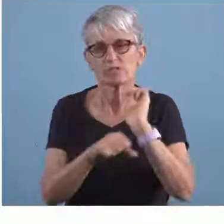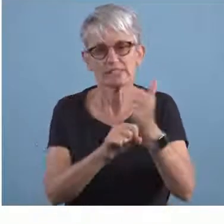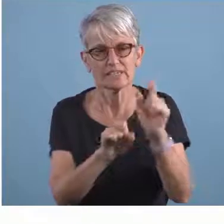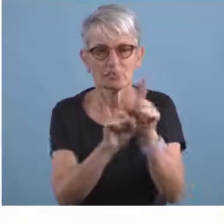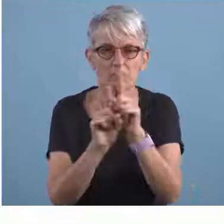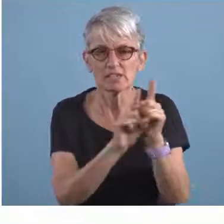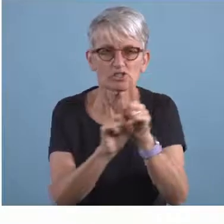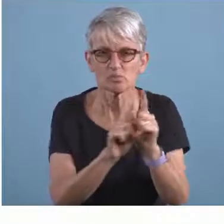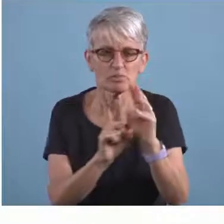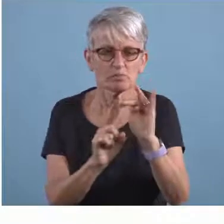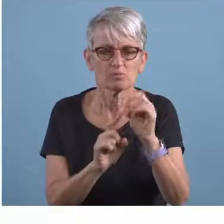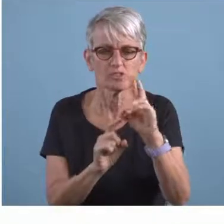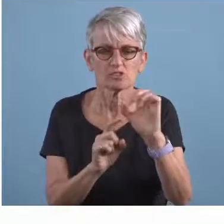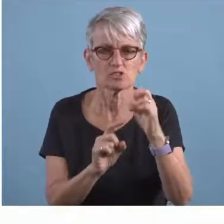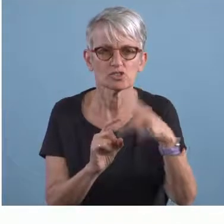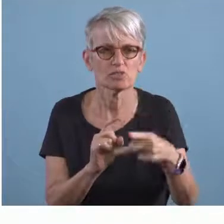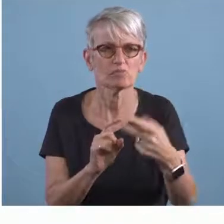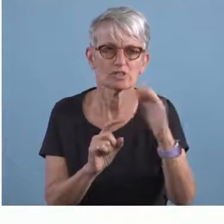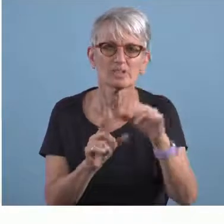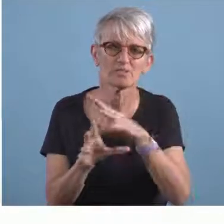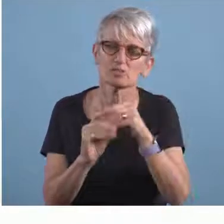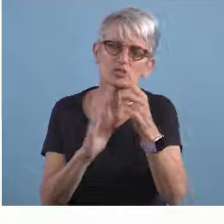and Kahn article and also the Hines article.